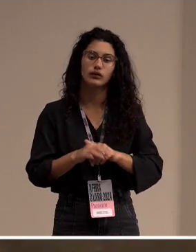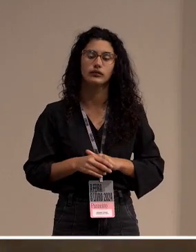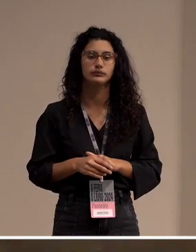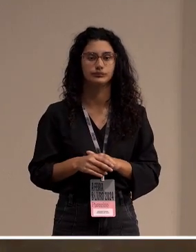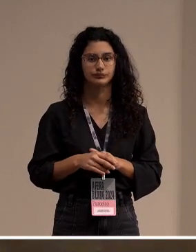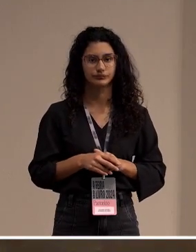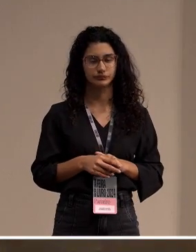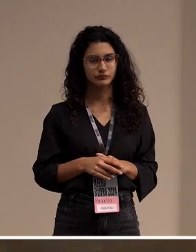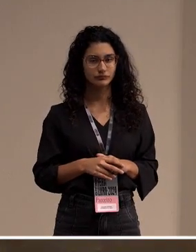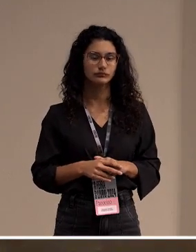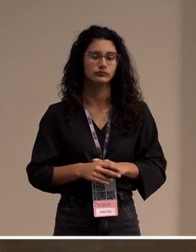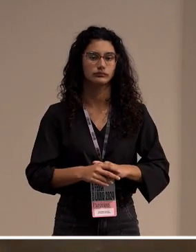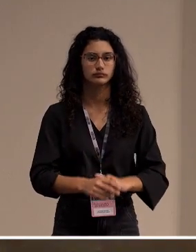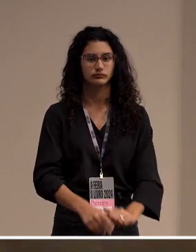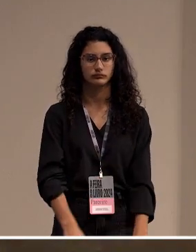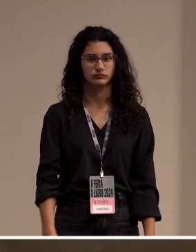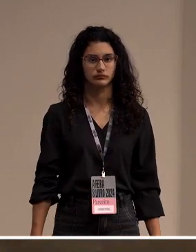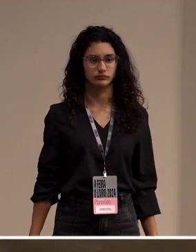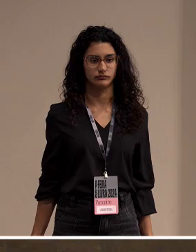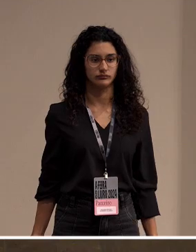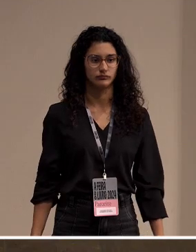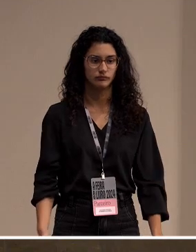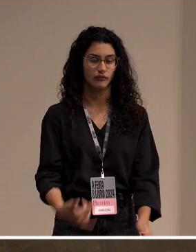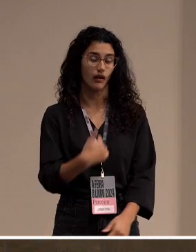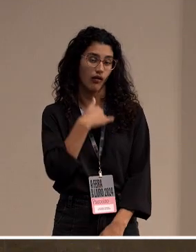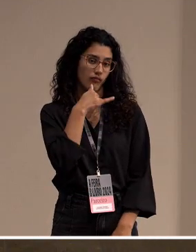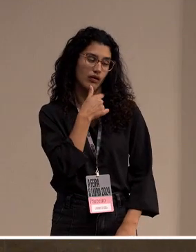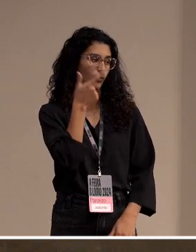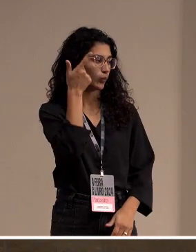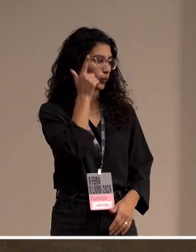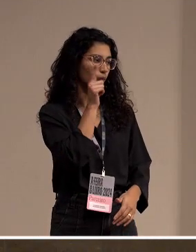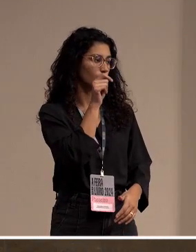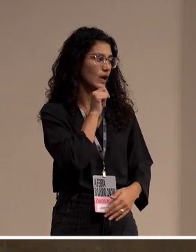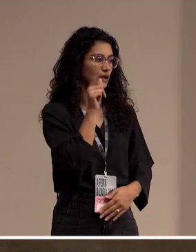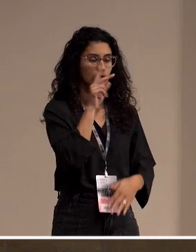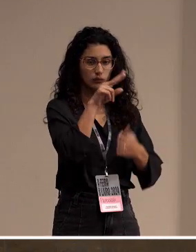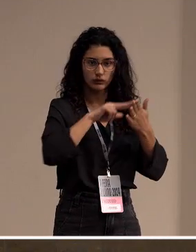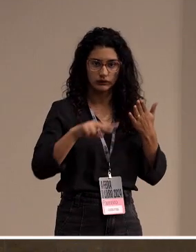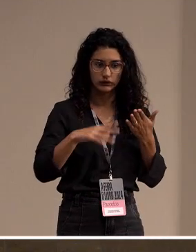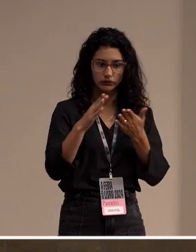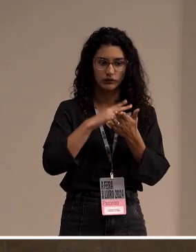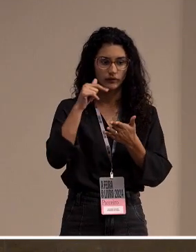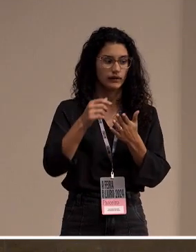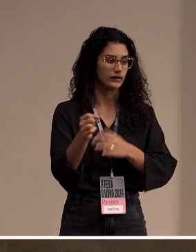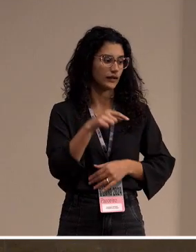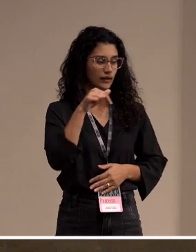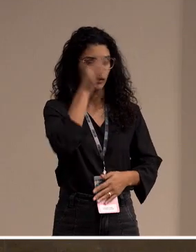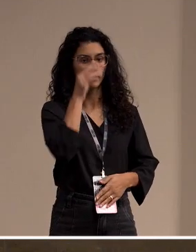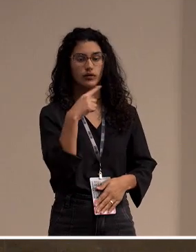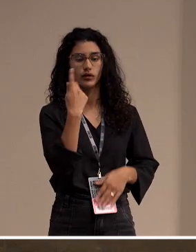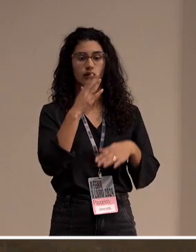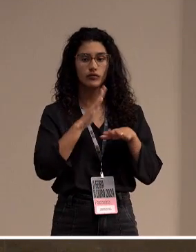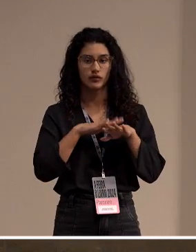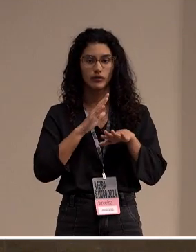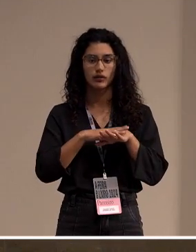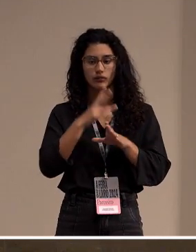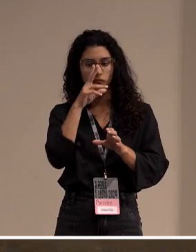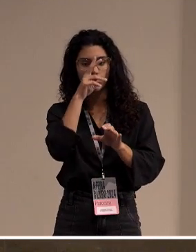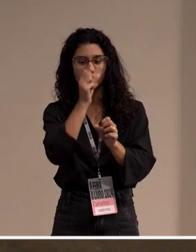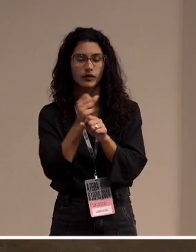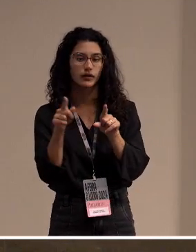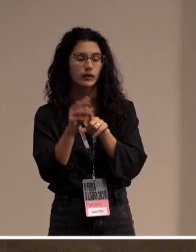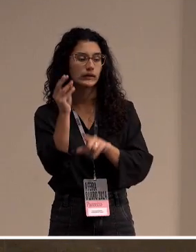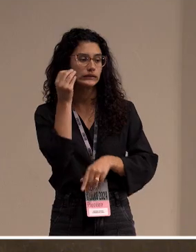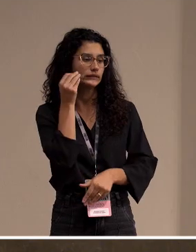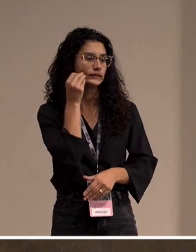Você, eu infelizmente não li o livro, né? Vai sair aqui no Brasil, gente. A gente está fazendo uma forcinha aqui,